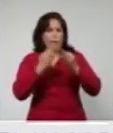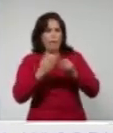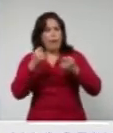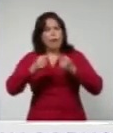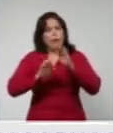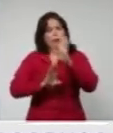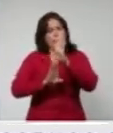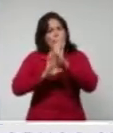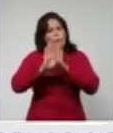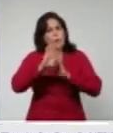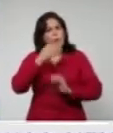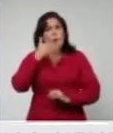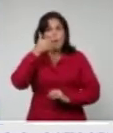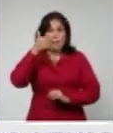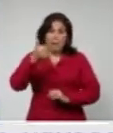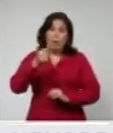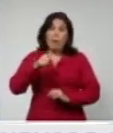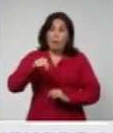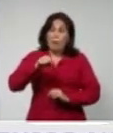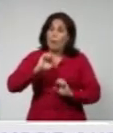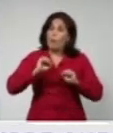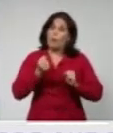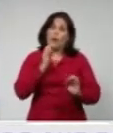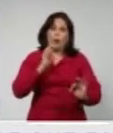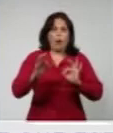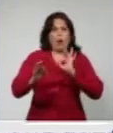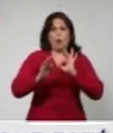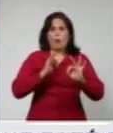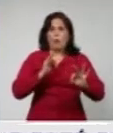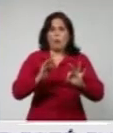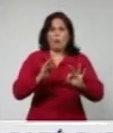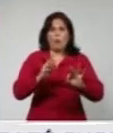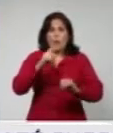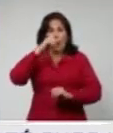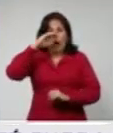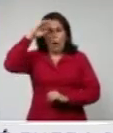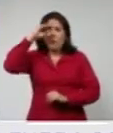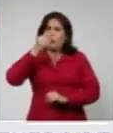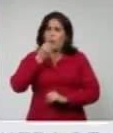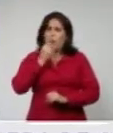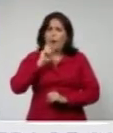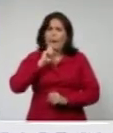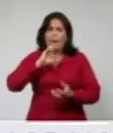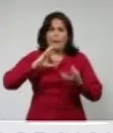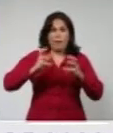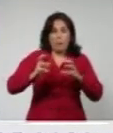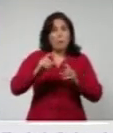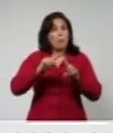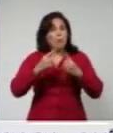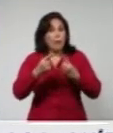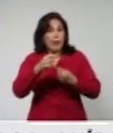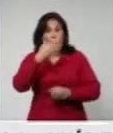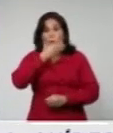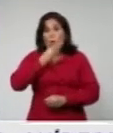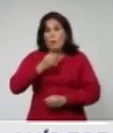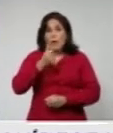out, despite responding well to treatment, can still develop complications,